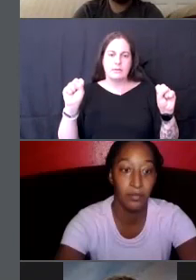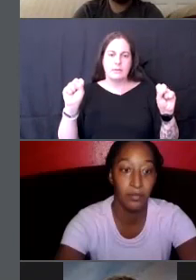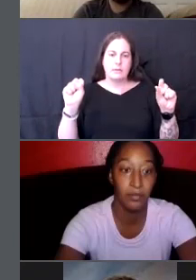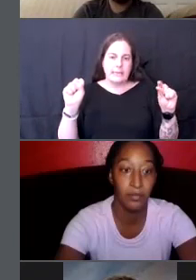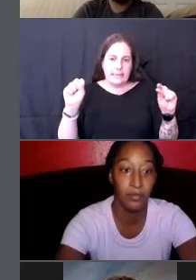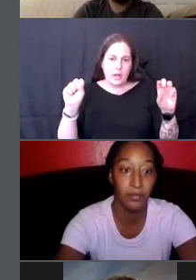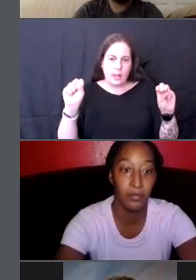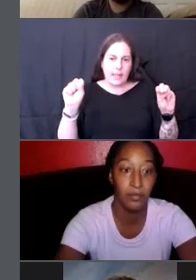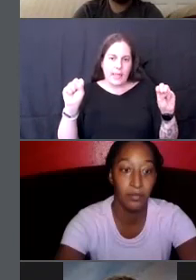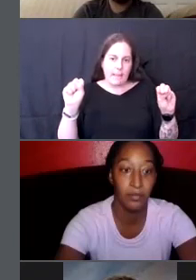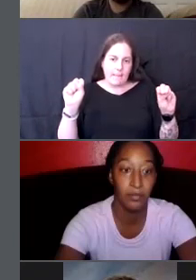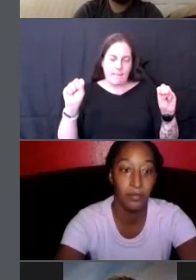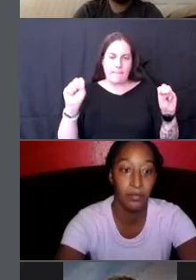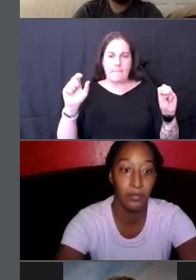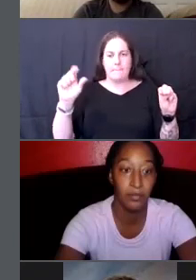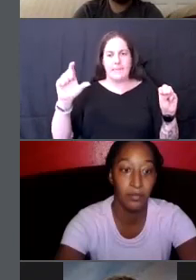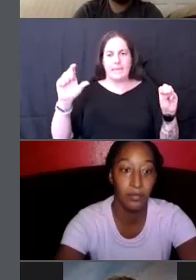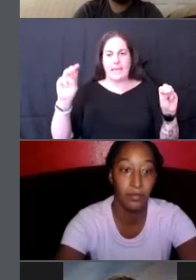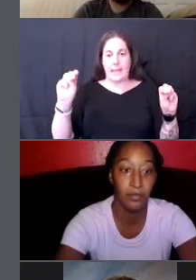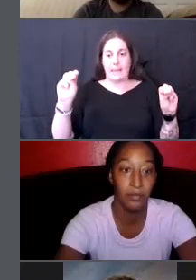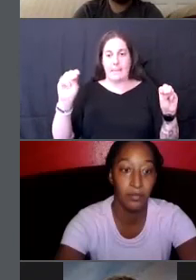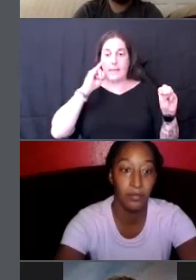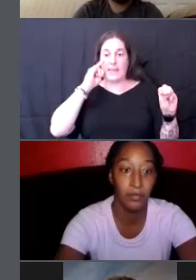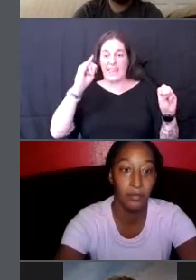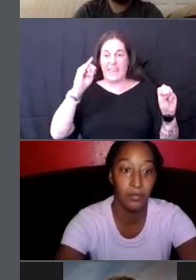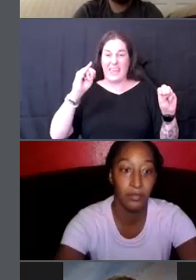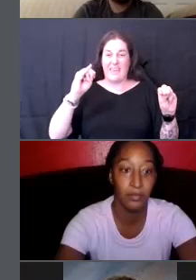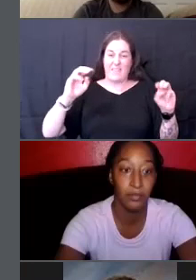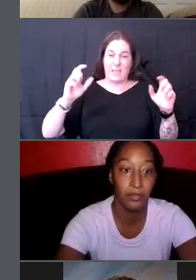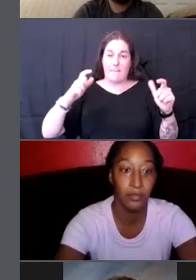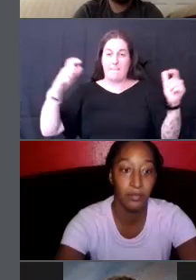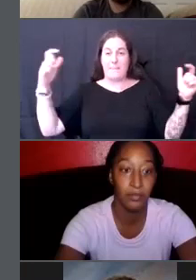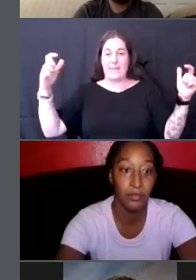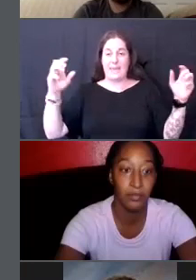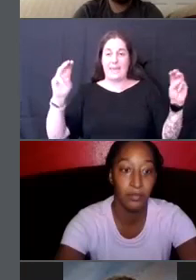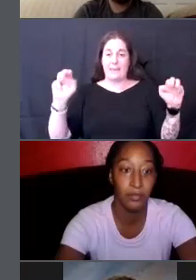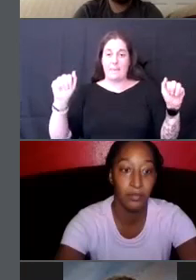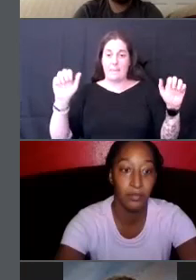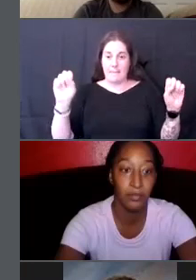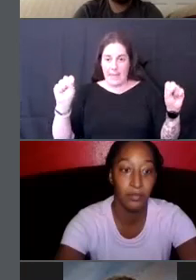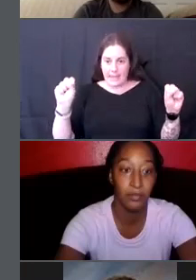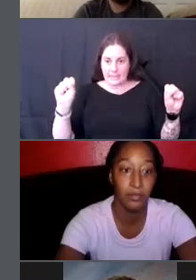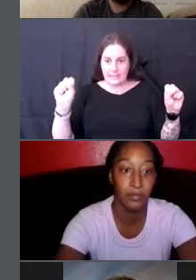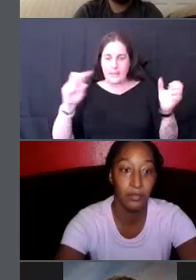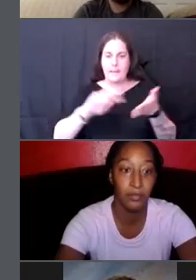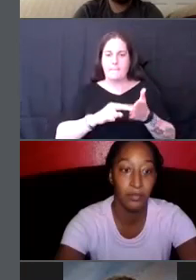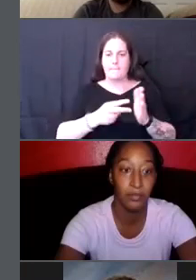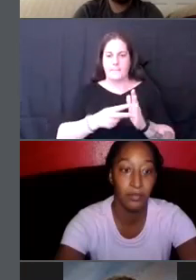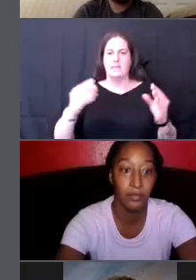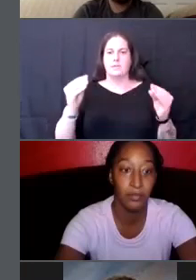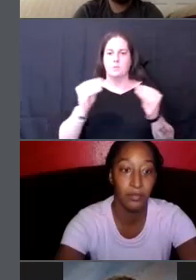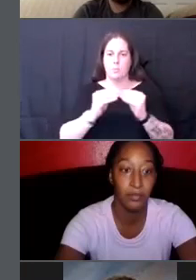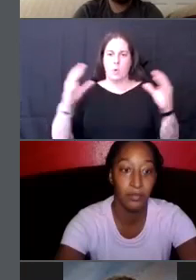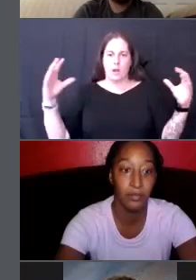So the bigger those two masses are, the bigger that force, that attractive force,